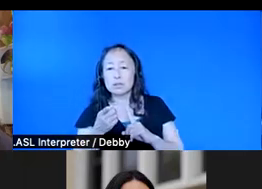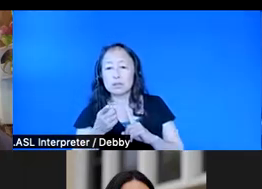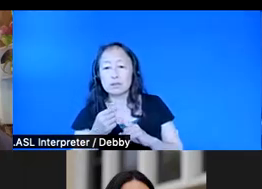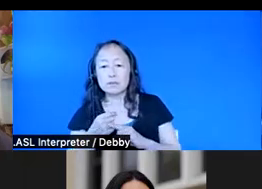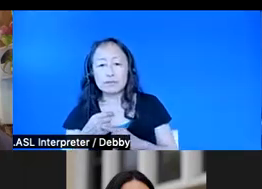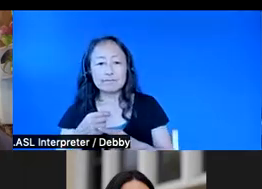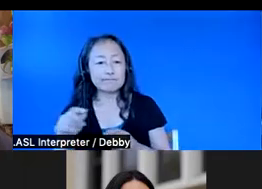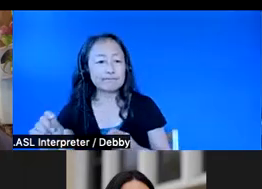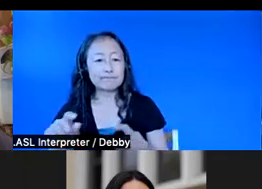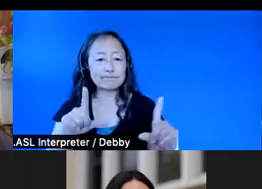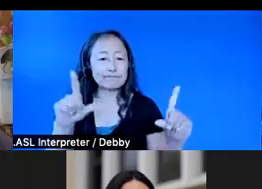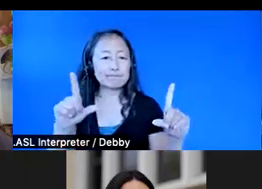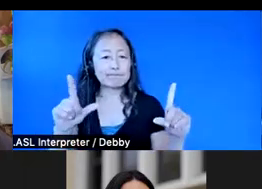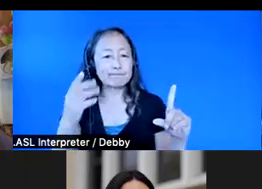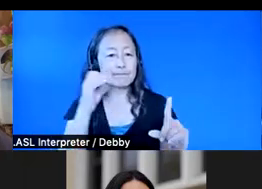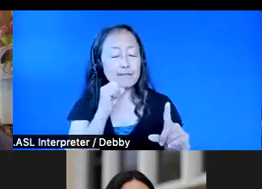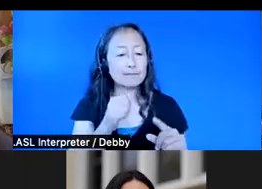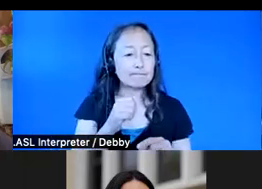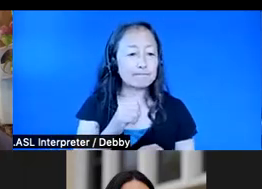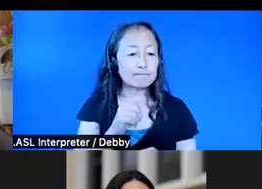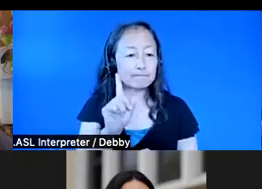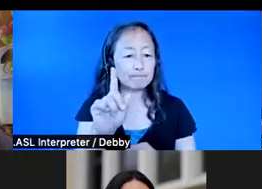share my screen. Let me see.